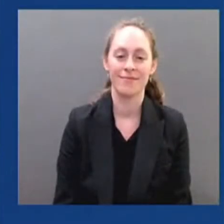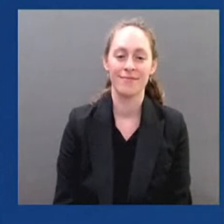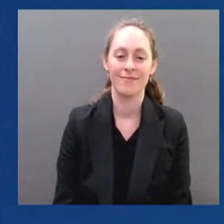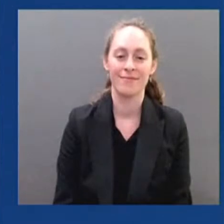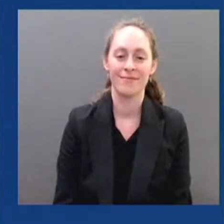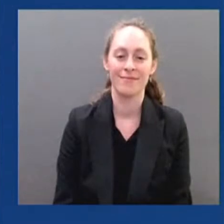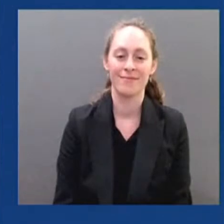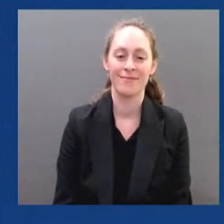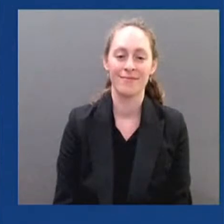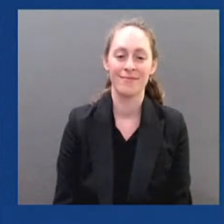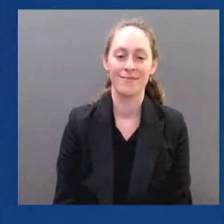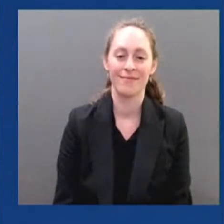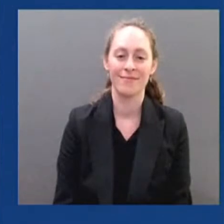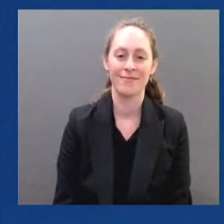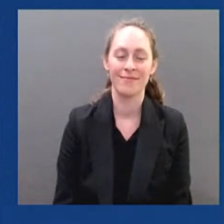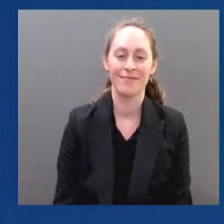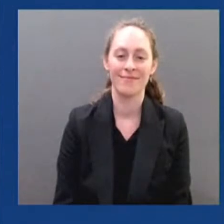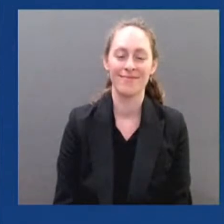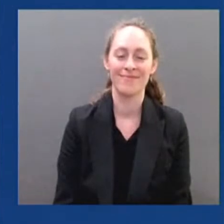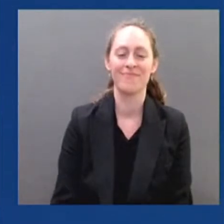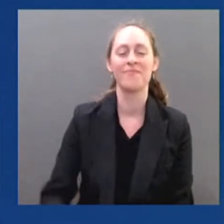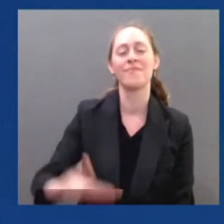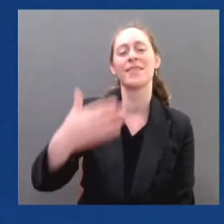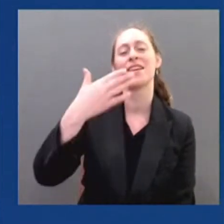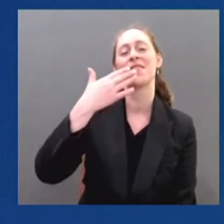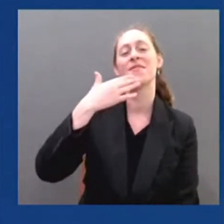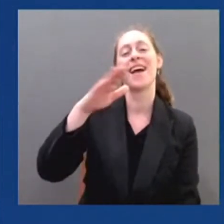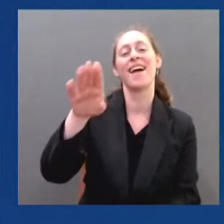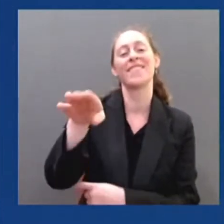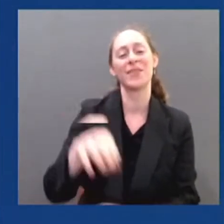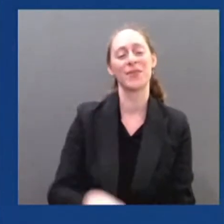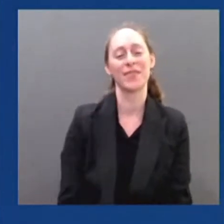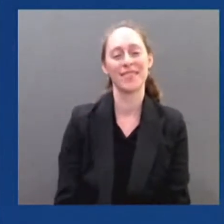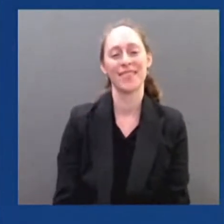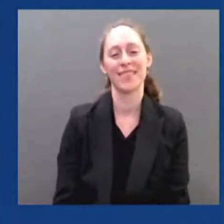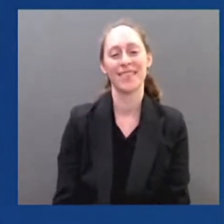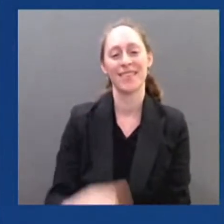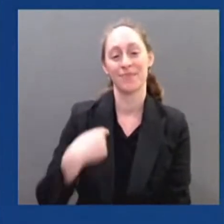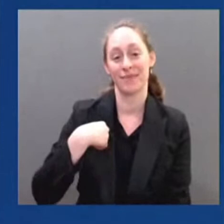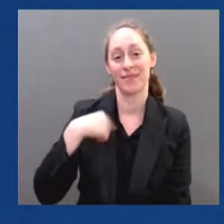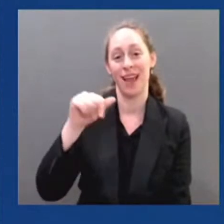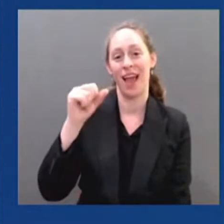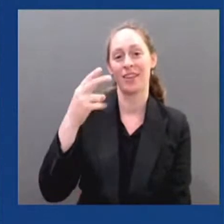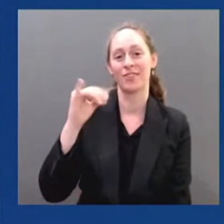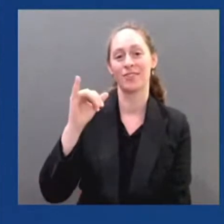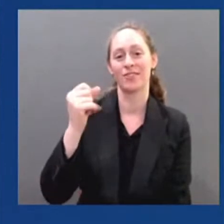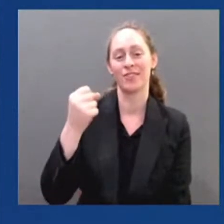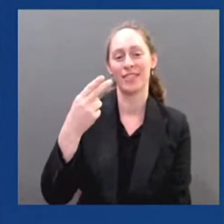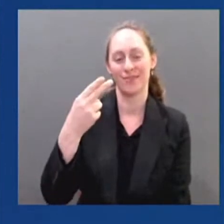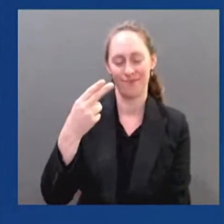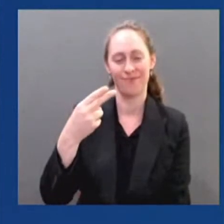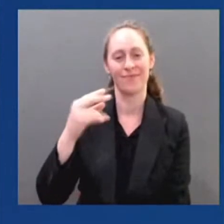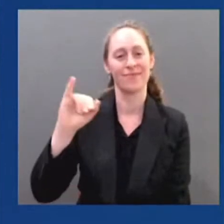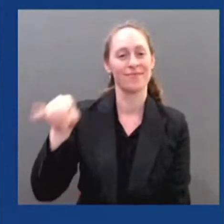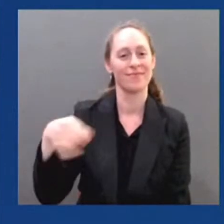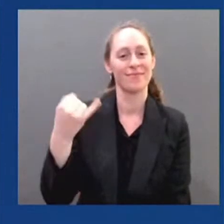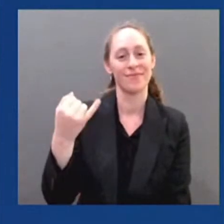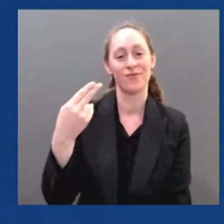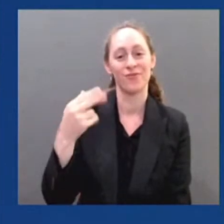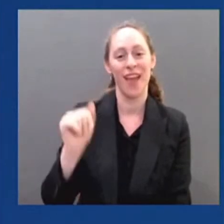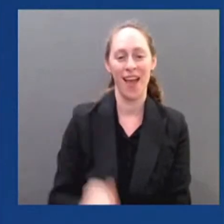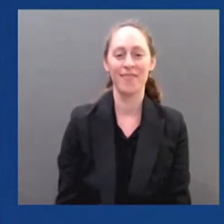Good afternoon, everybody. My name is Ashish Shah, and I am the COVID-19 response coordinator for the White House. First of all, apologies for the technical delays getting